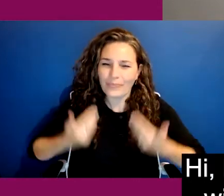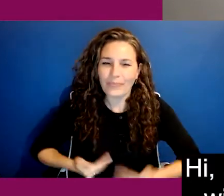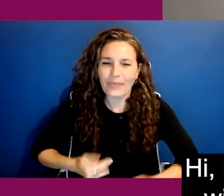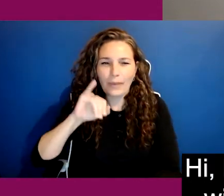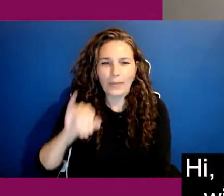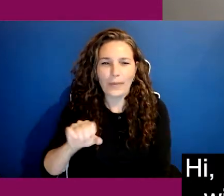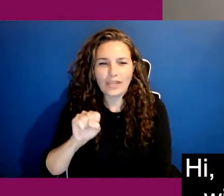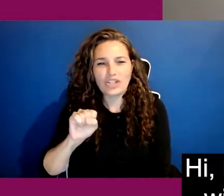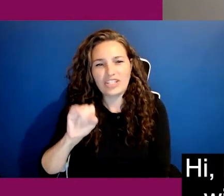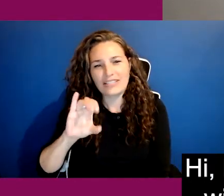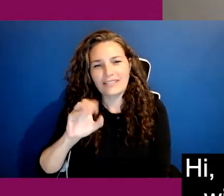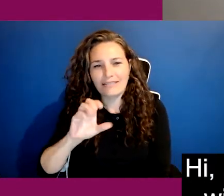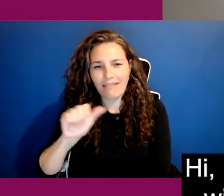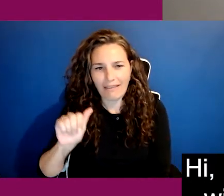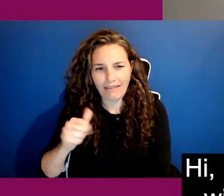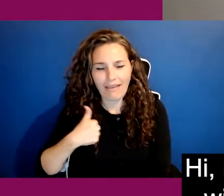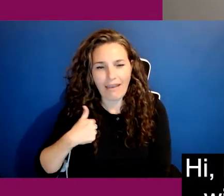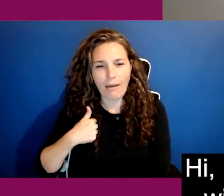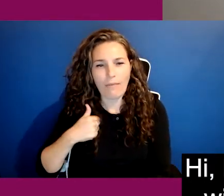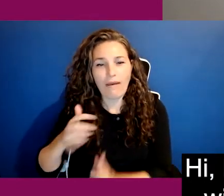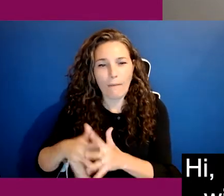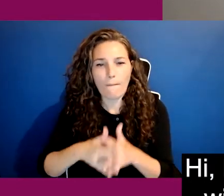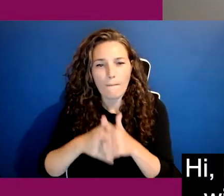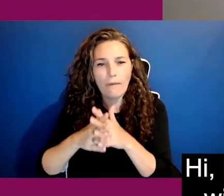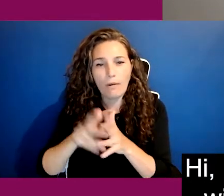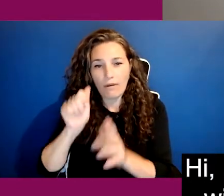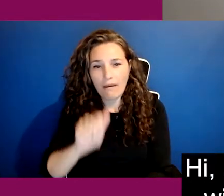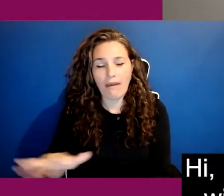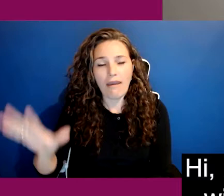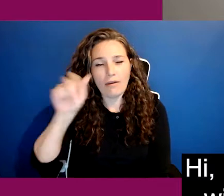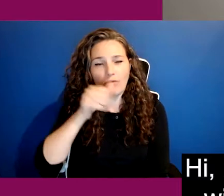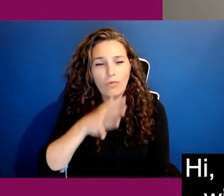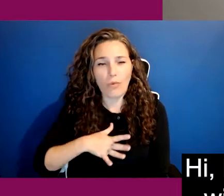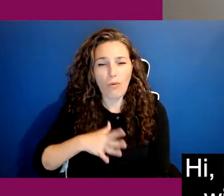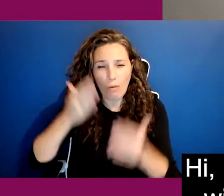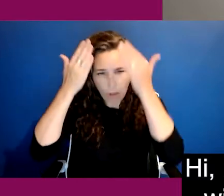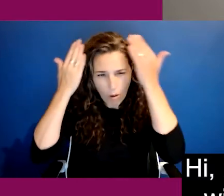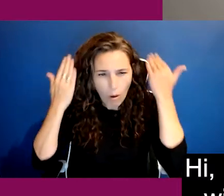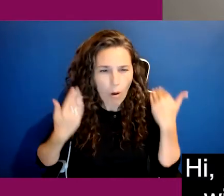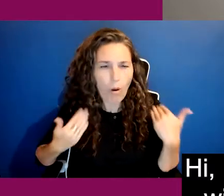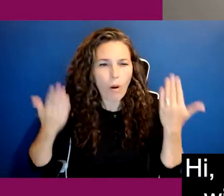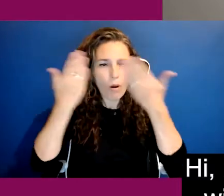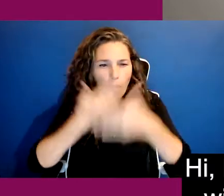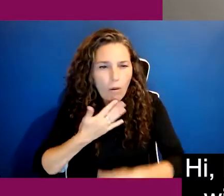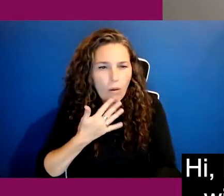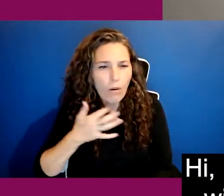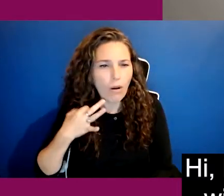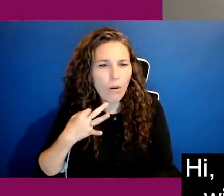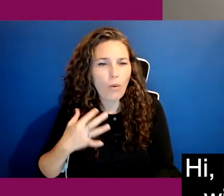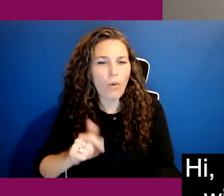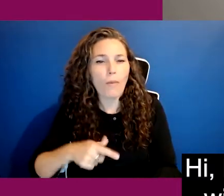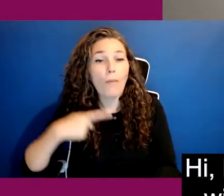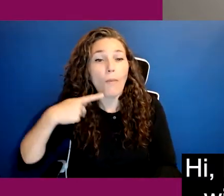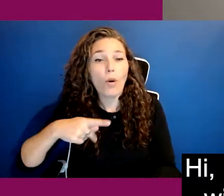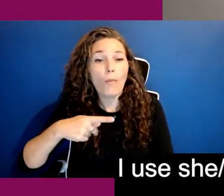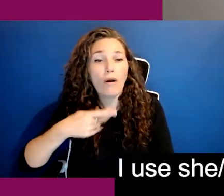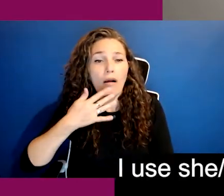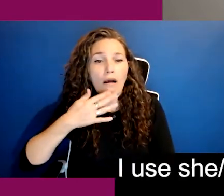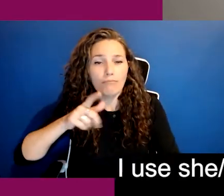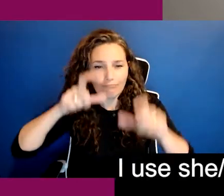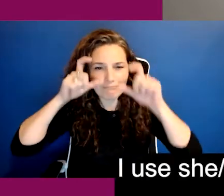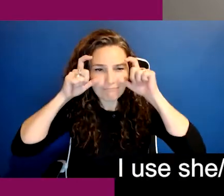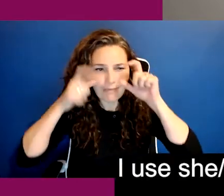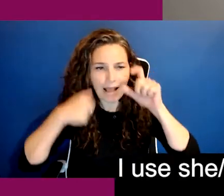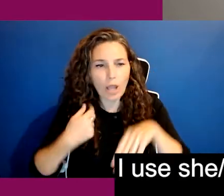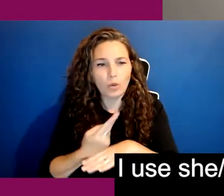Hi, I'm Jessica. I'm an American Asian woman with long dark hair wearing purple glasses. I